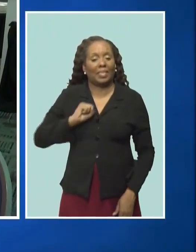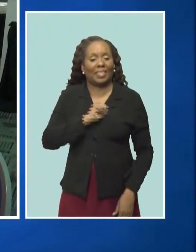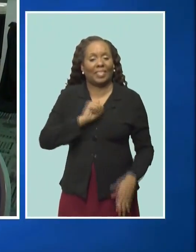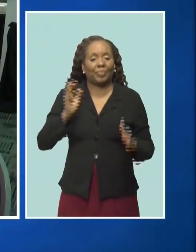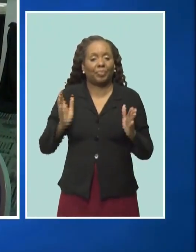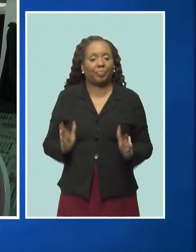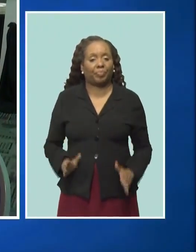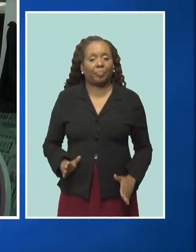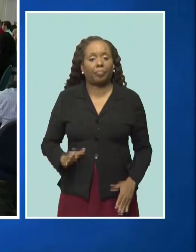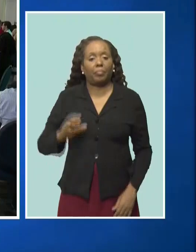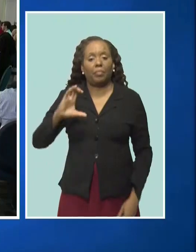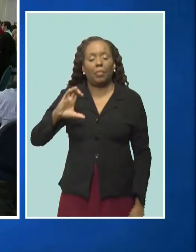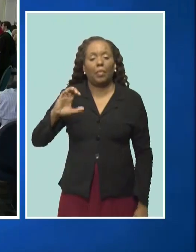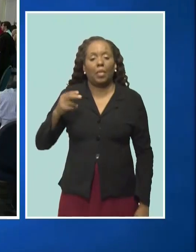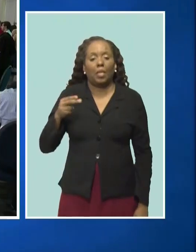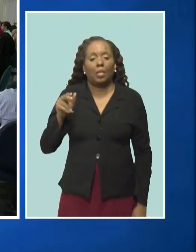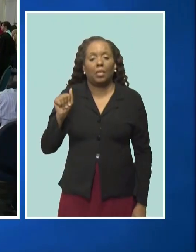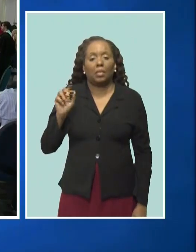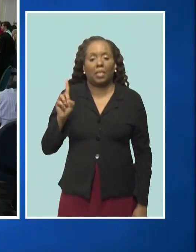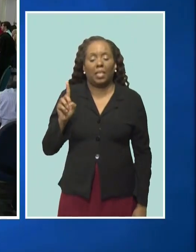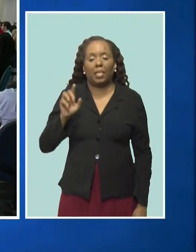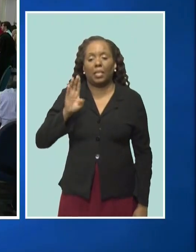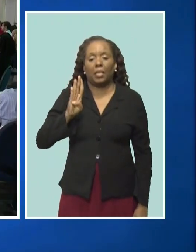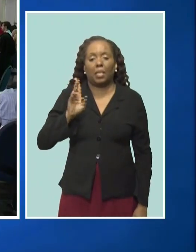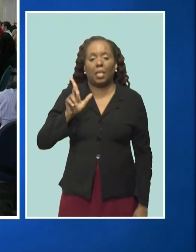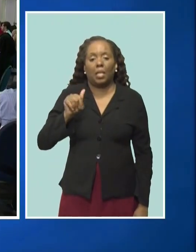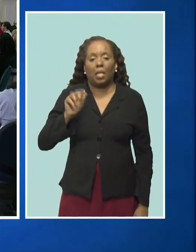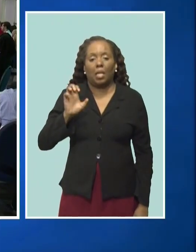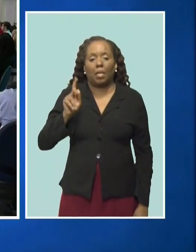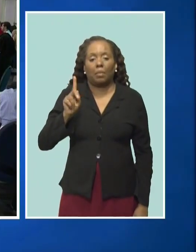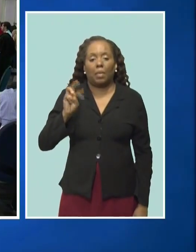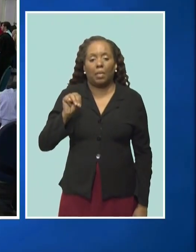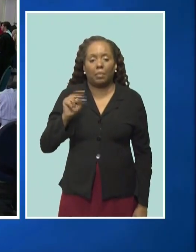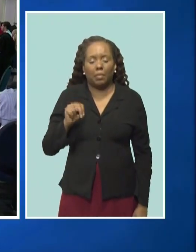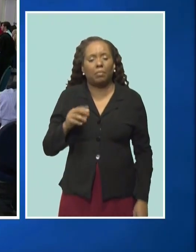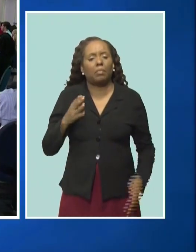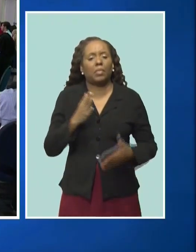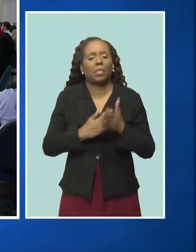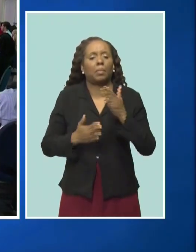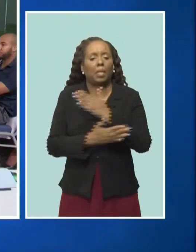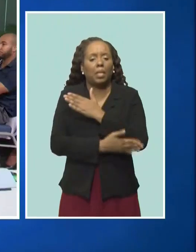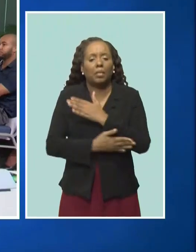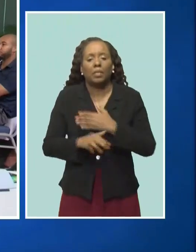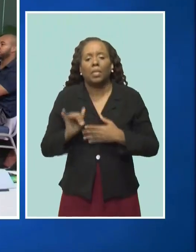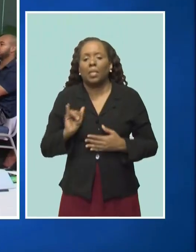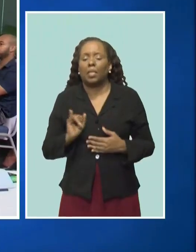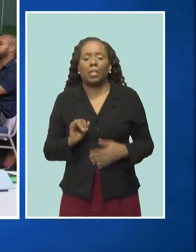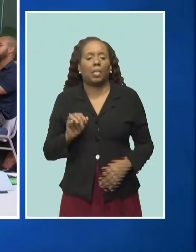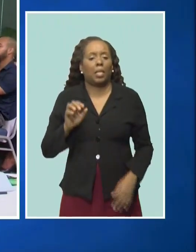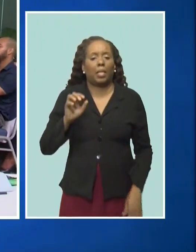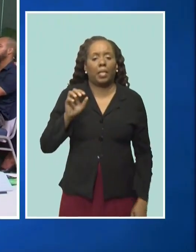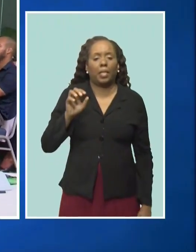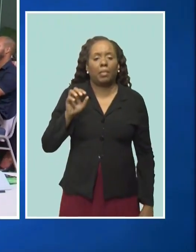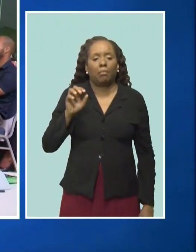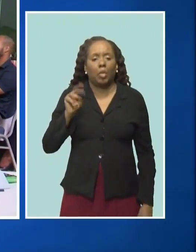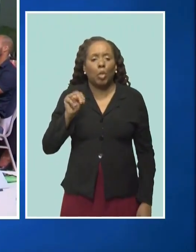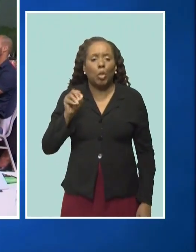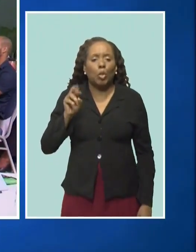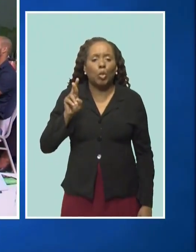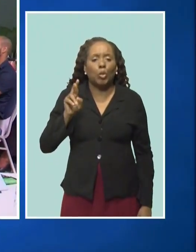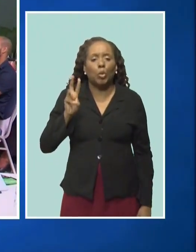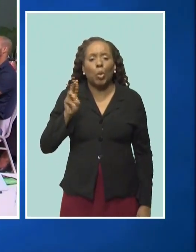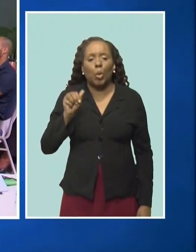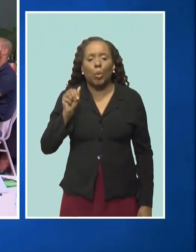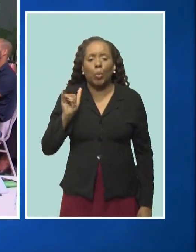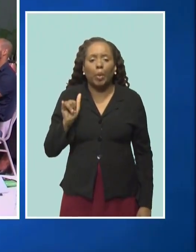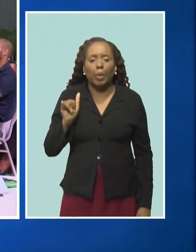Investment, Senator Chad Blackman. Using examples of Qatar, Singapore, Norway, Saudi Arabia and the UAE, the minister